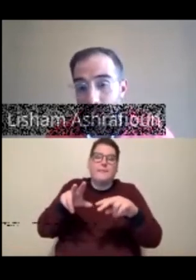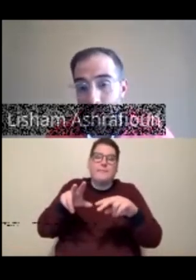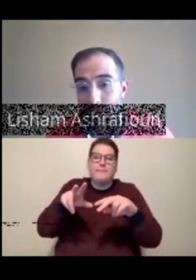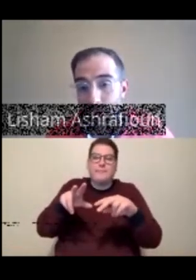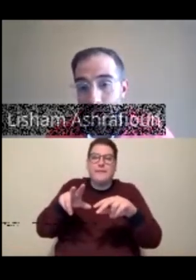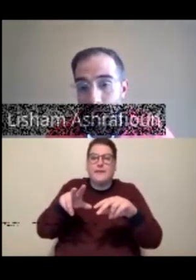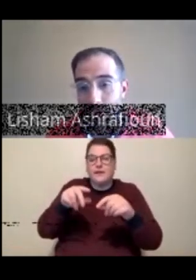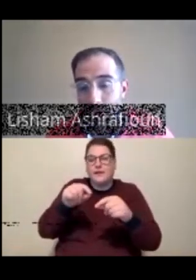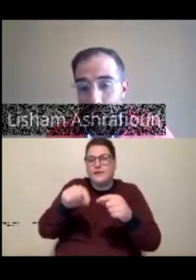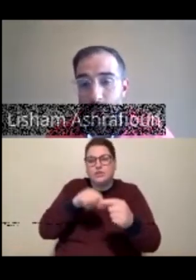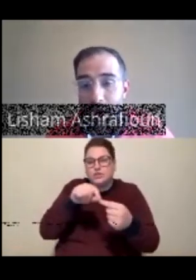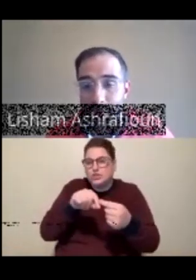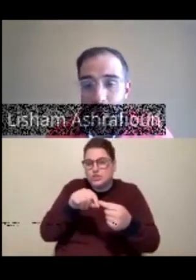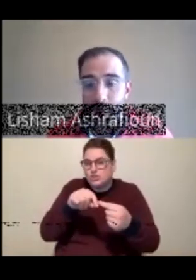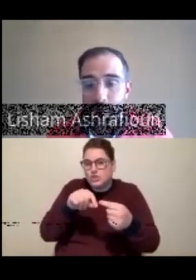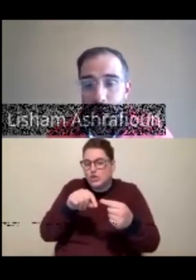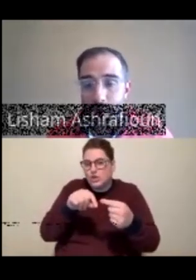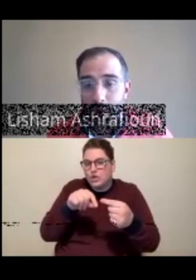certain groups